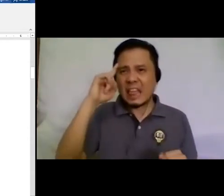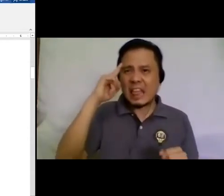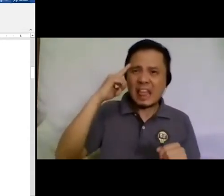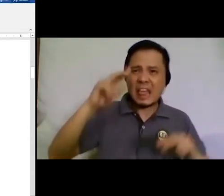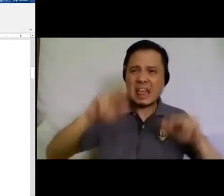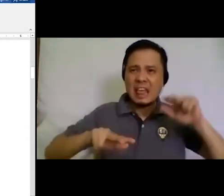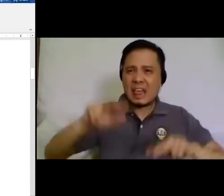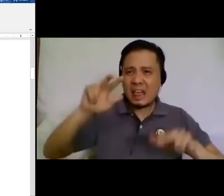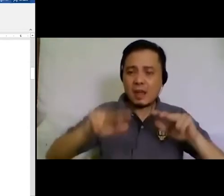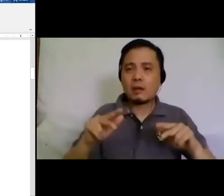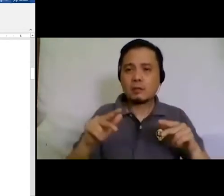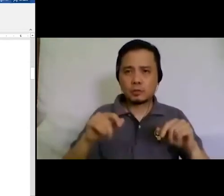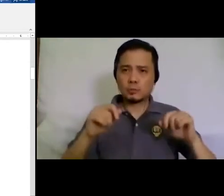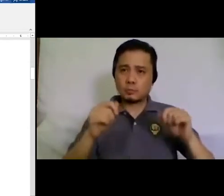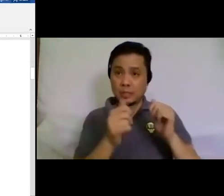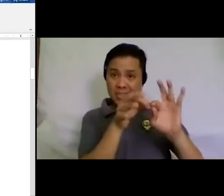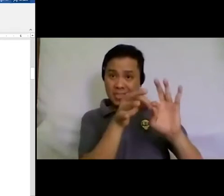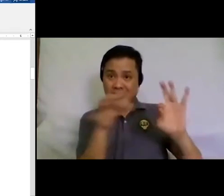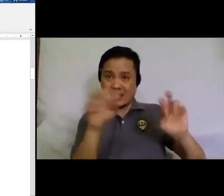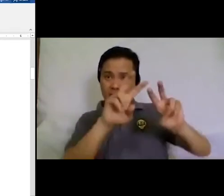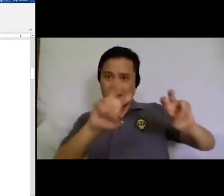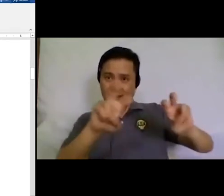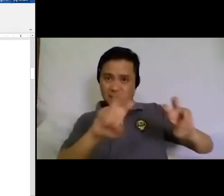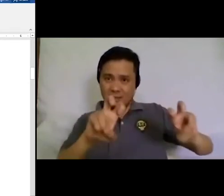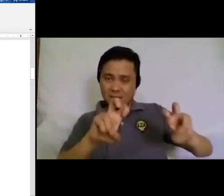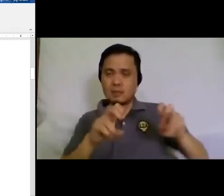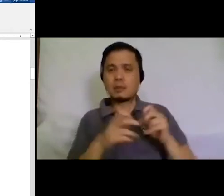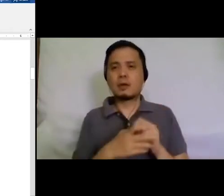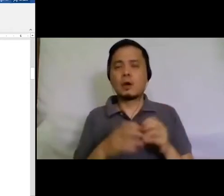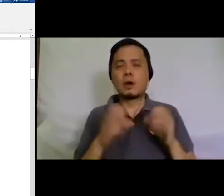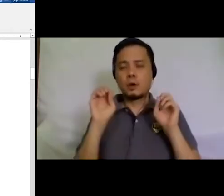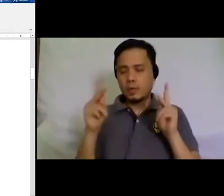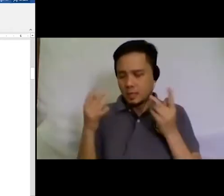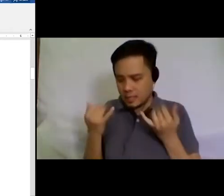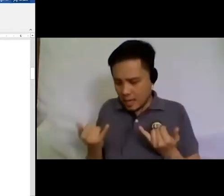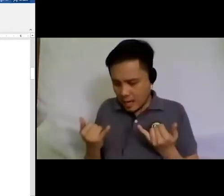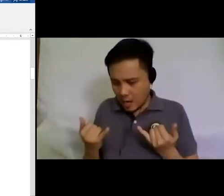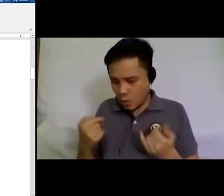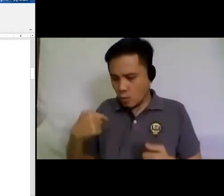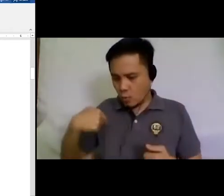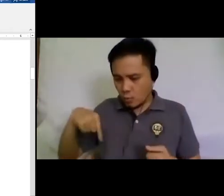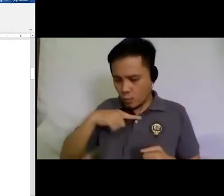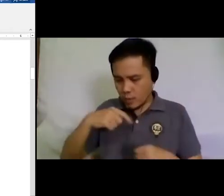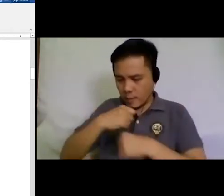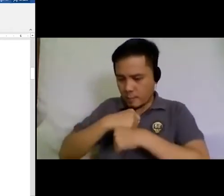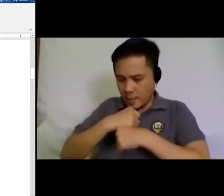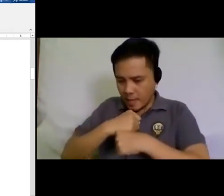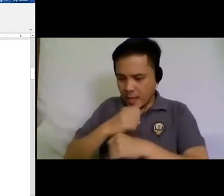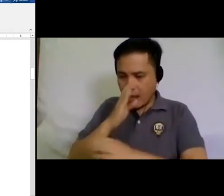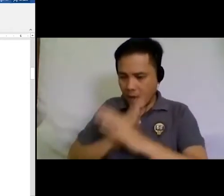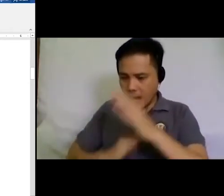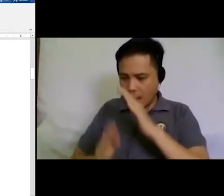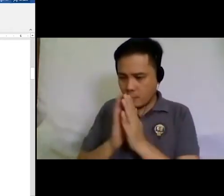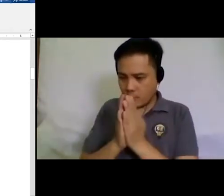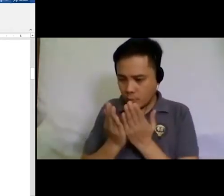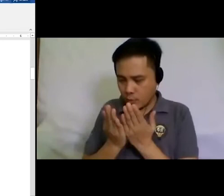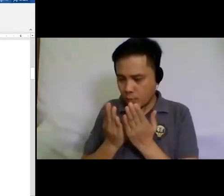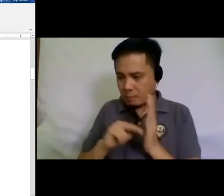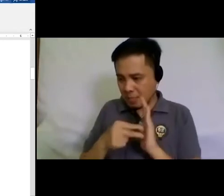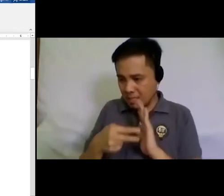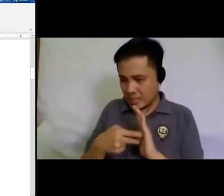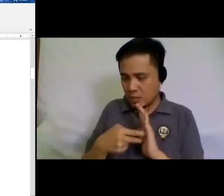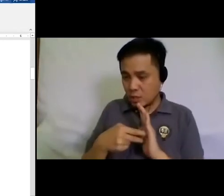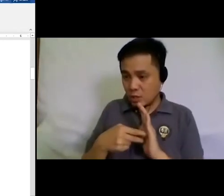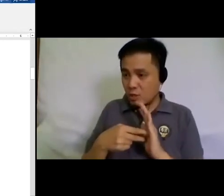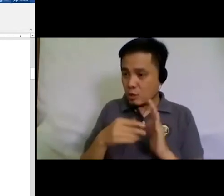producing? Well, we're producing a handbook. We're not producing something the students can learn directly from. They need